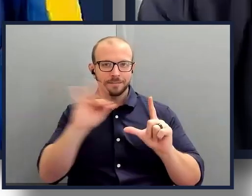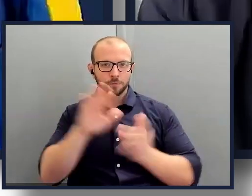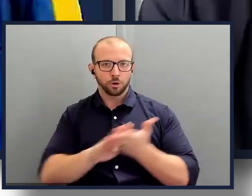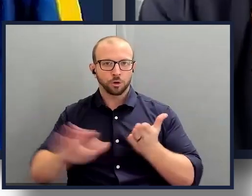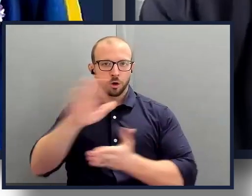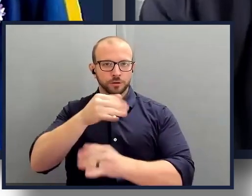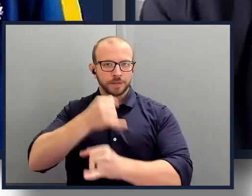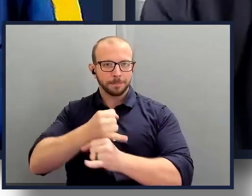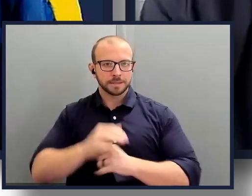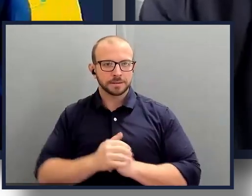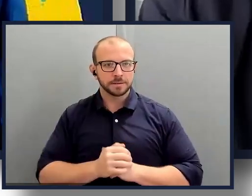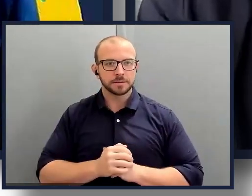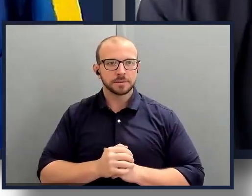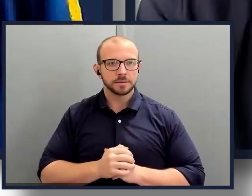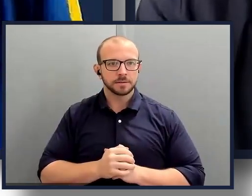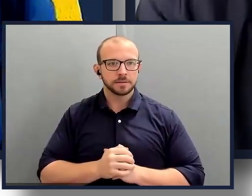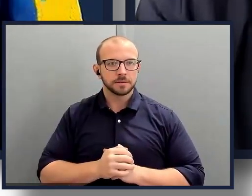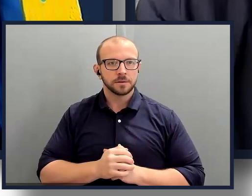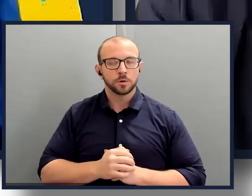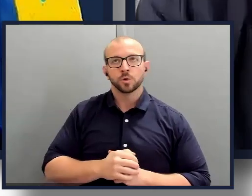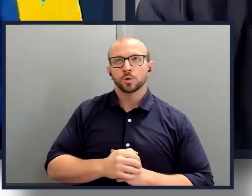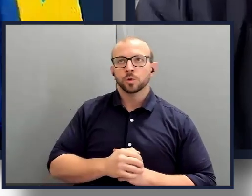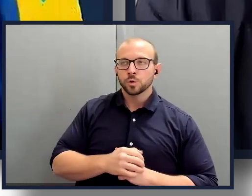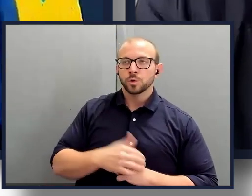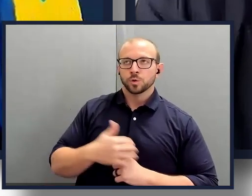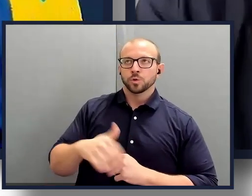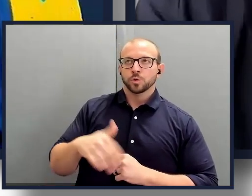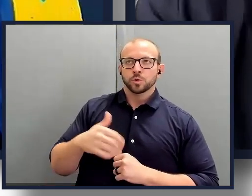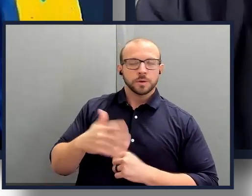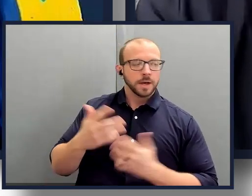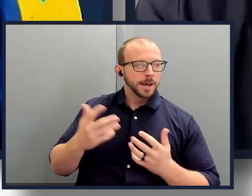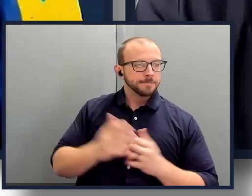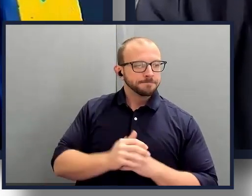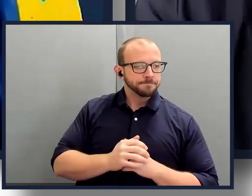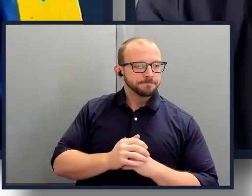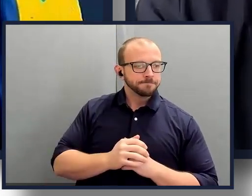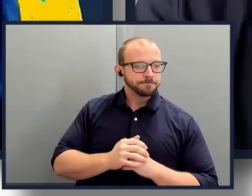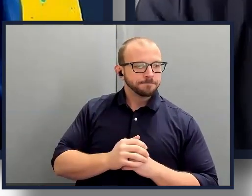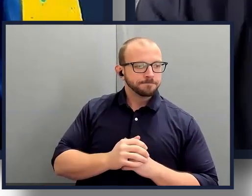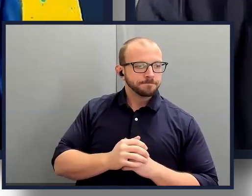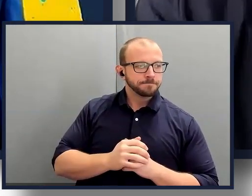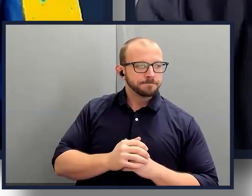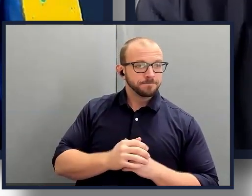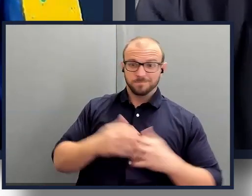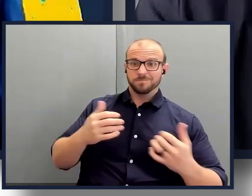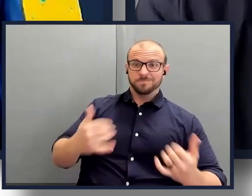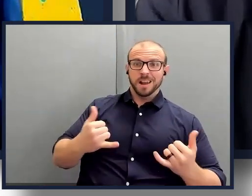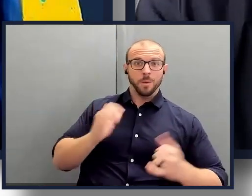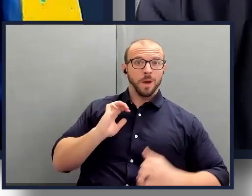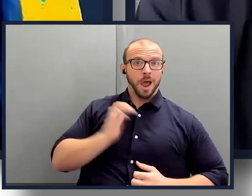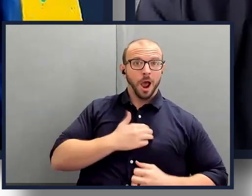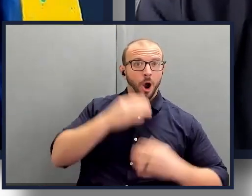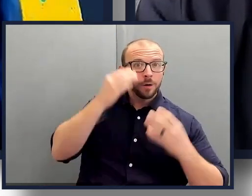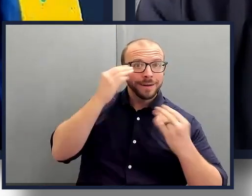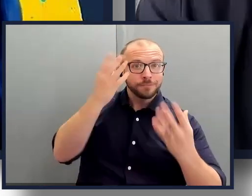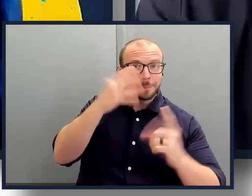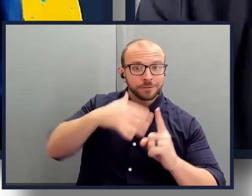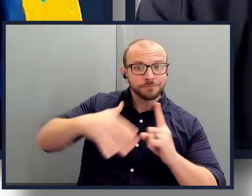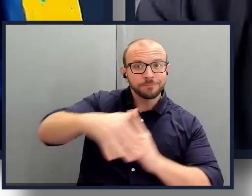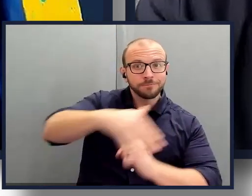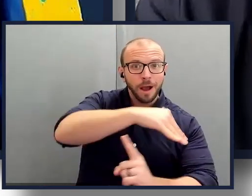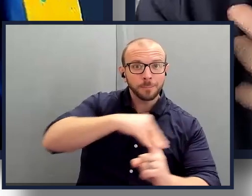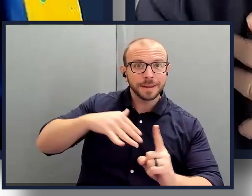Oh my God. I mean, we are in an information environment we have never experienced